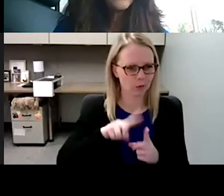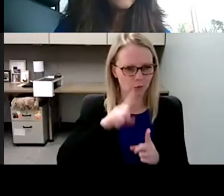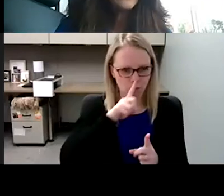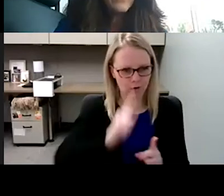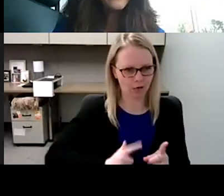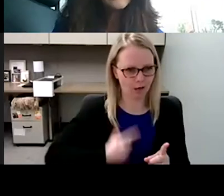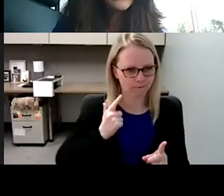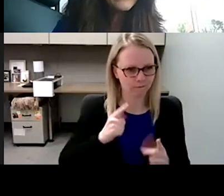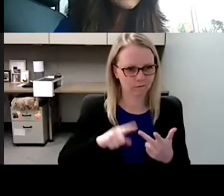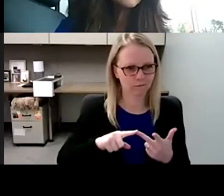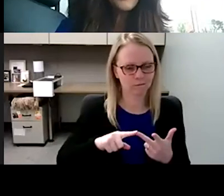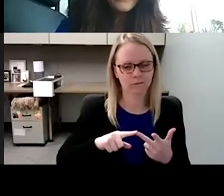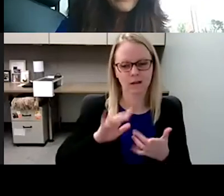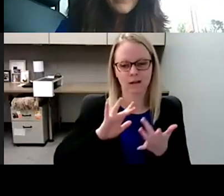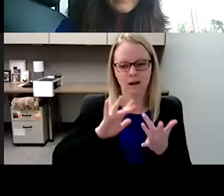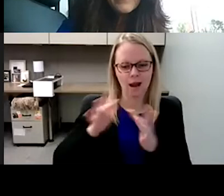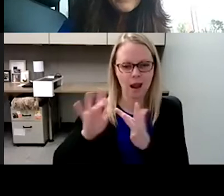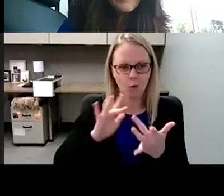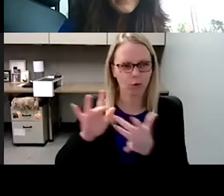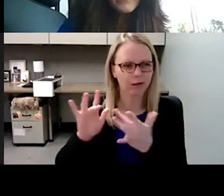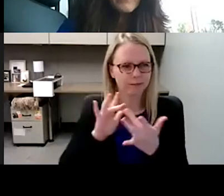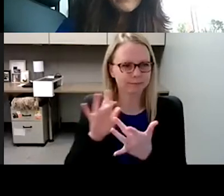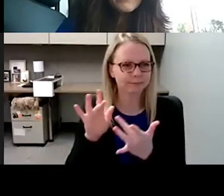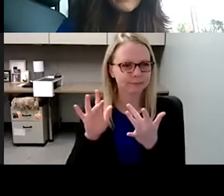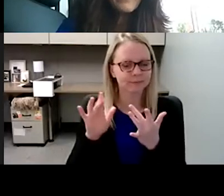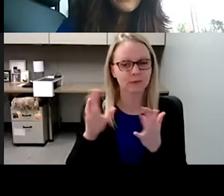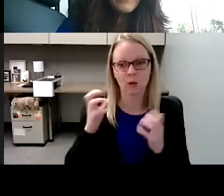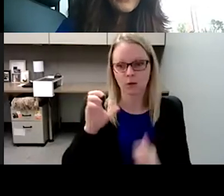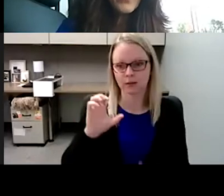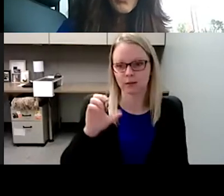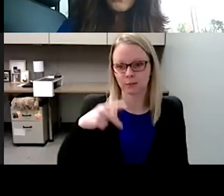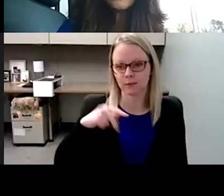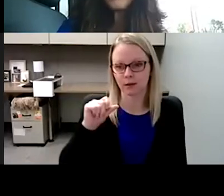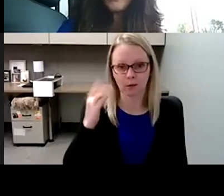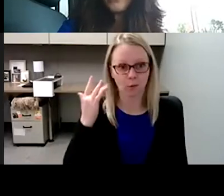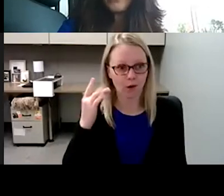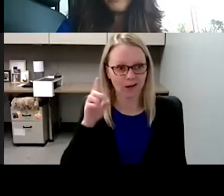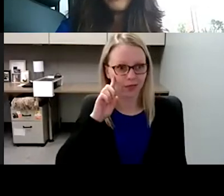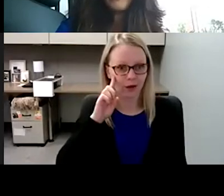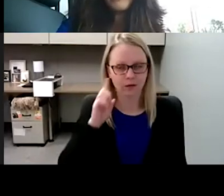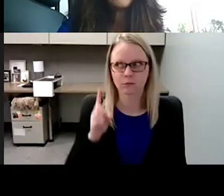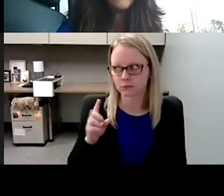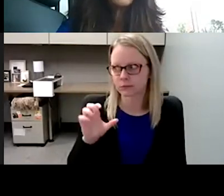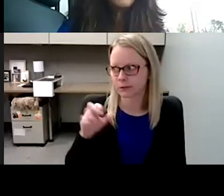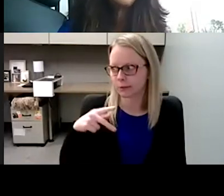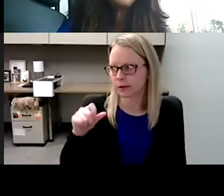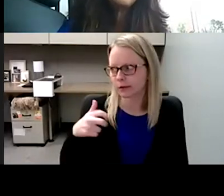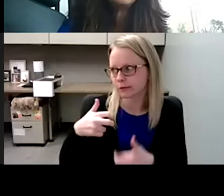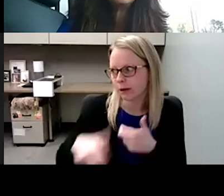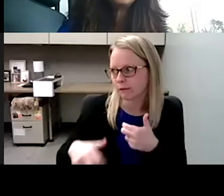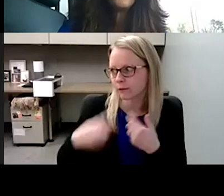So I really wanted to get the CPA license because I thought it was hard to do. And a lot of